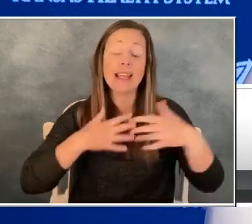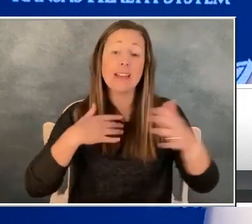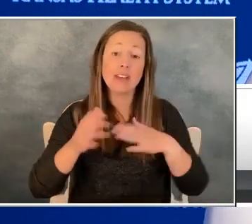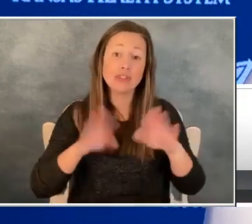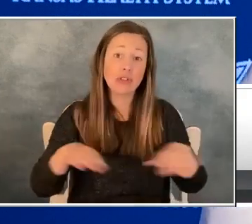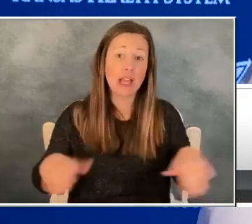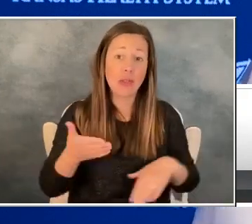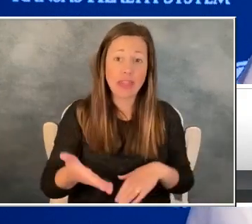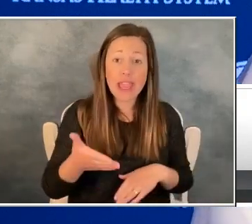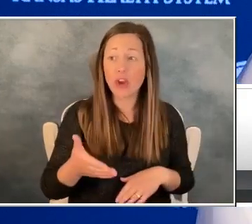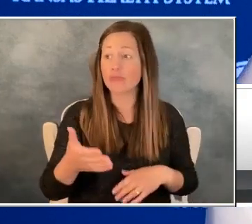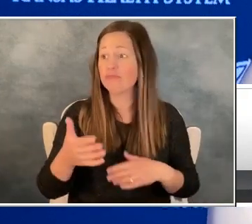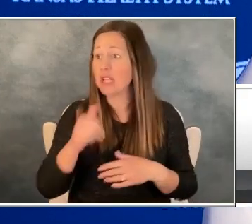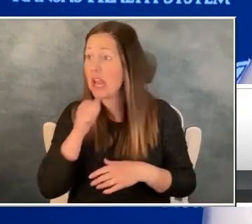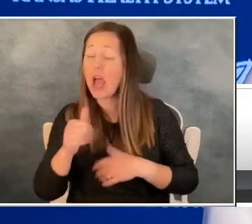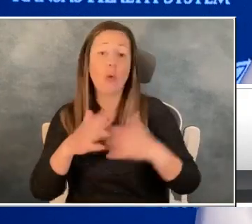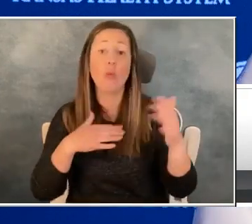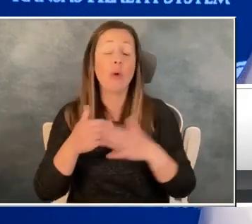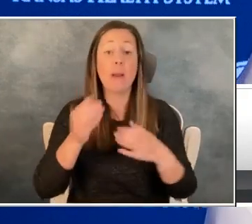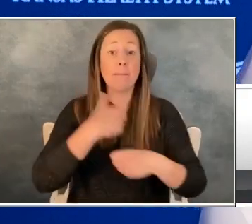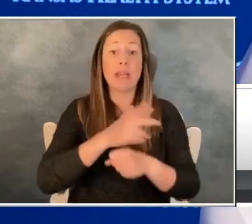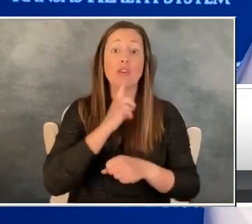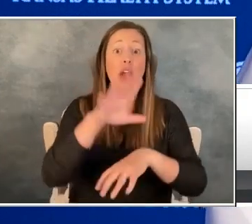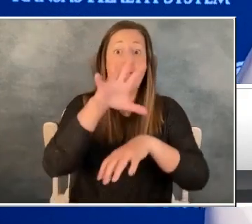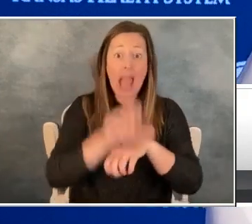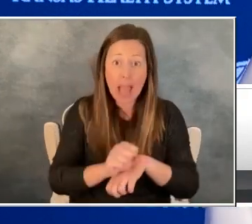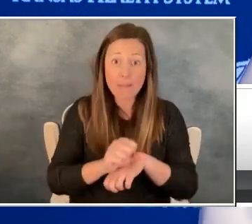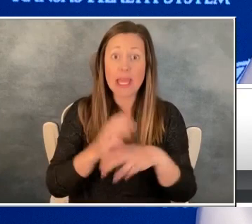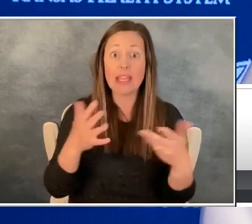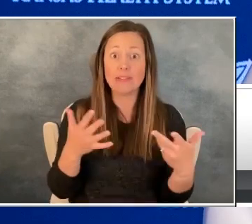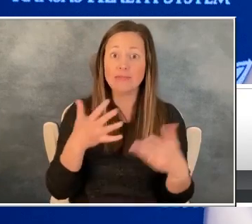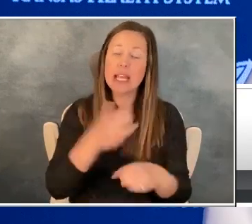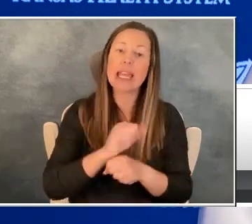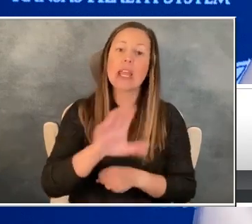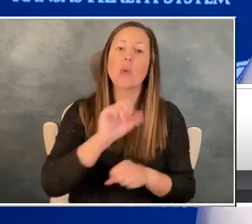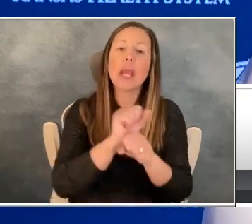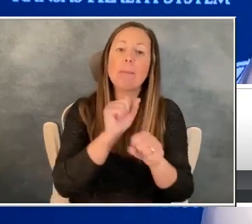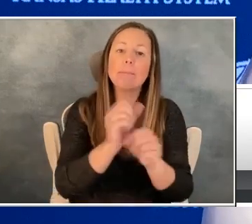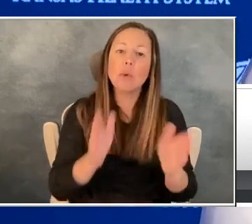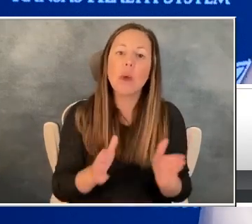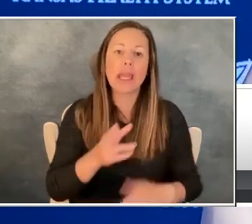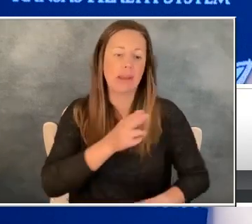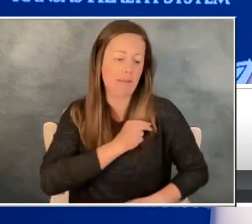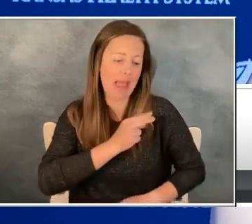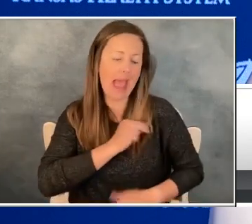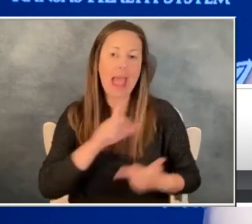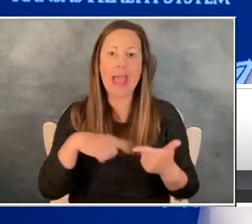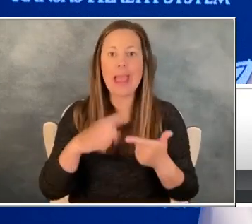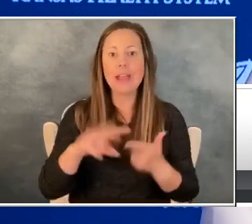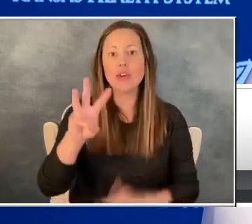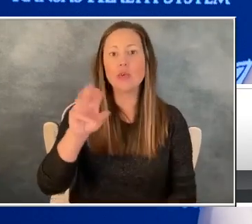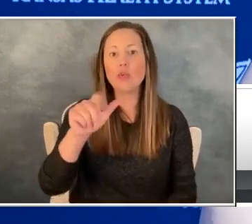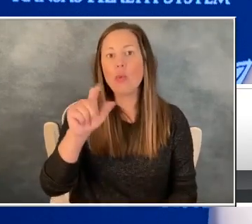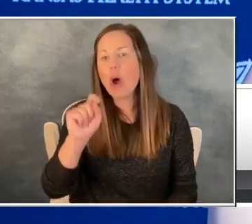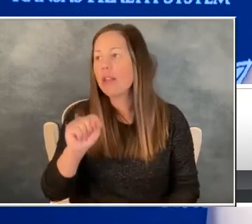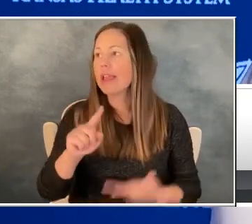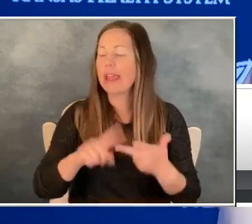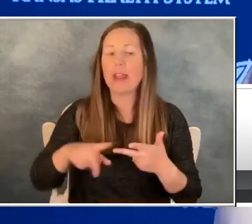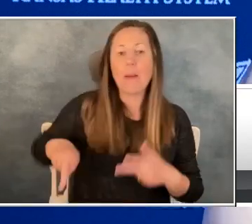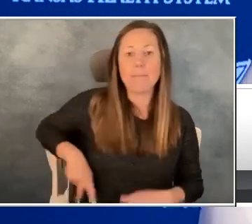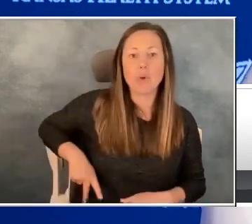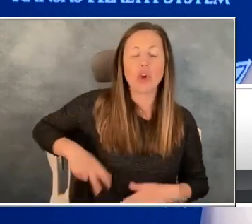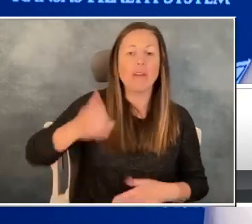it a habit to go to the back seat, get your employee badge, get your wallet, get your purse, get your phone. So every